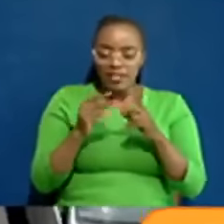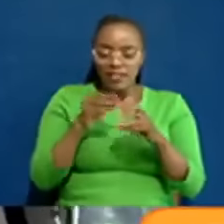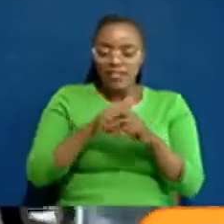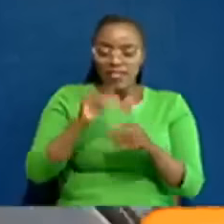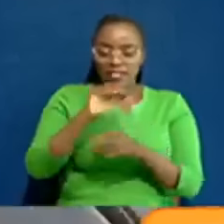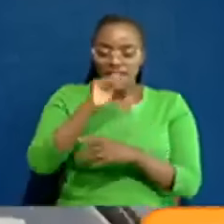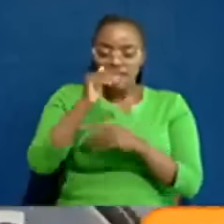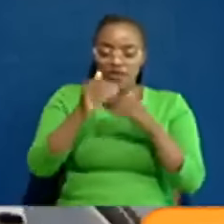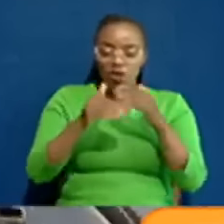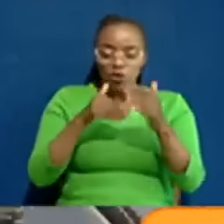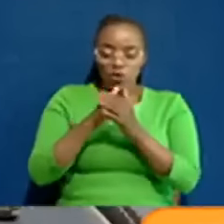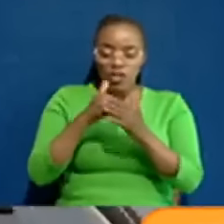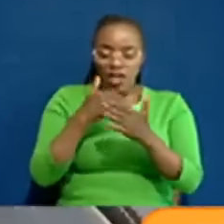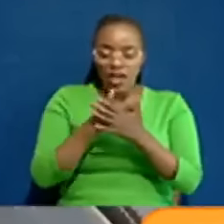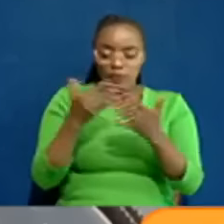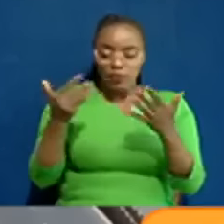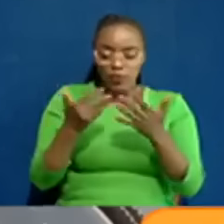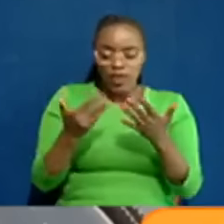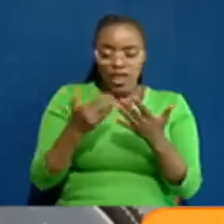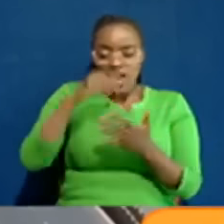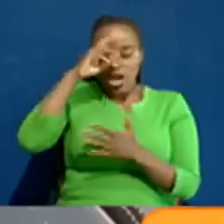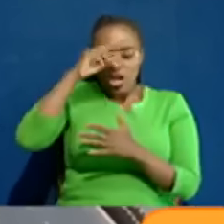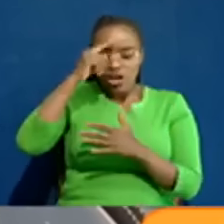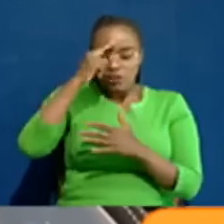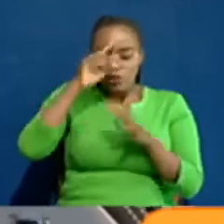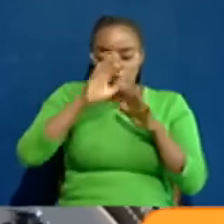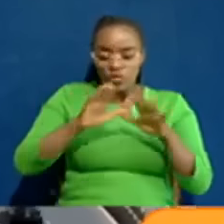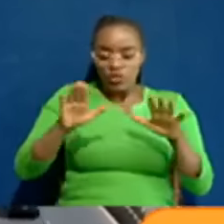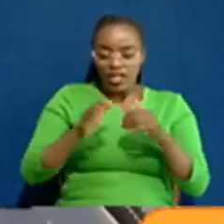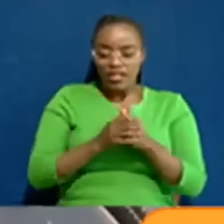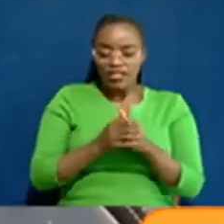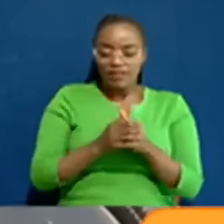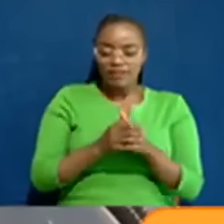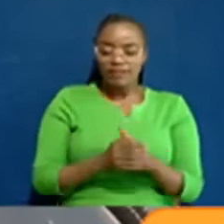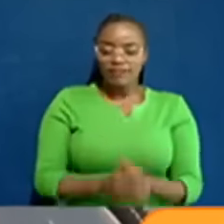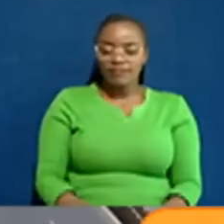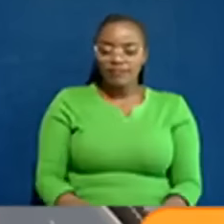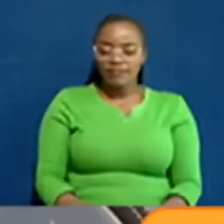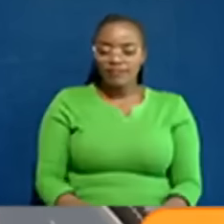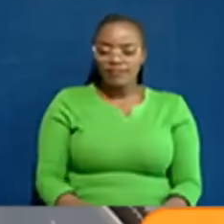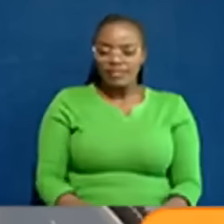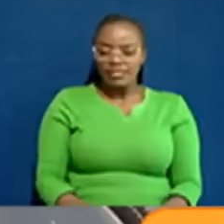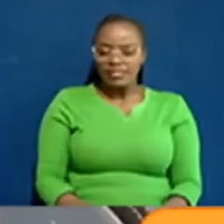all the way to Westlands. Seth Olale, Citizen TV.